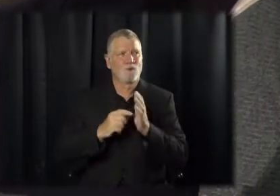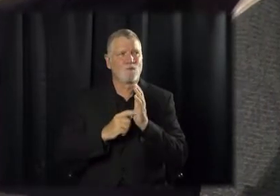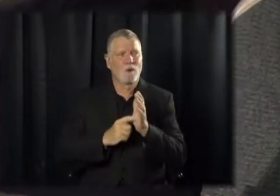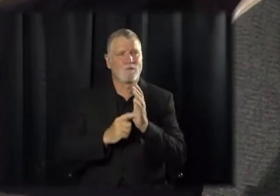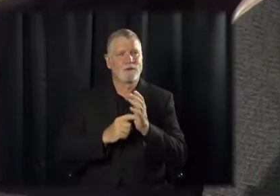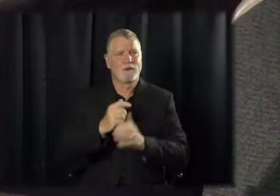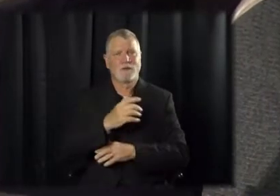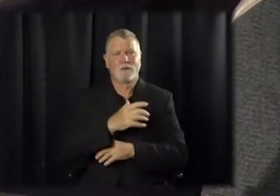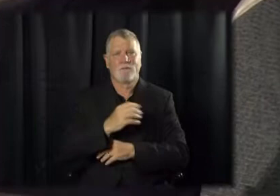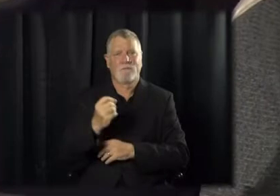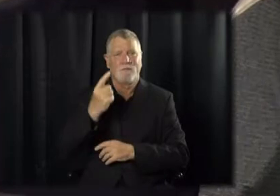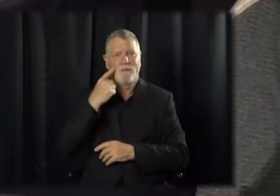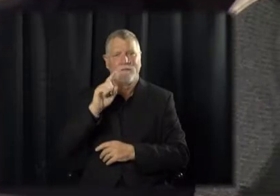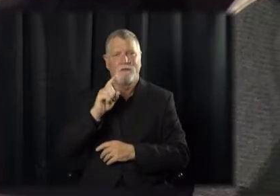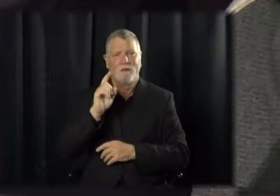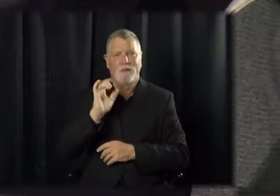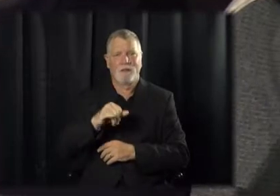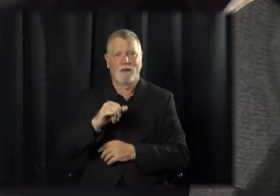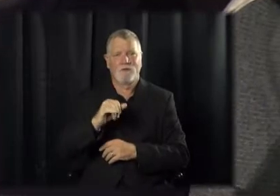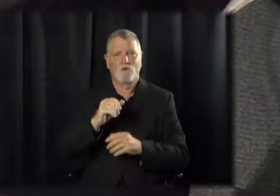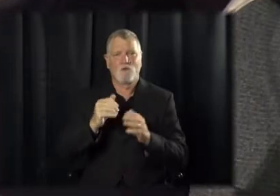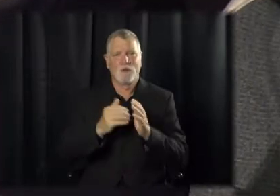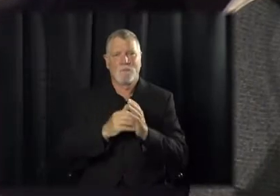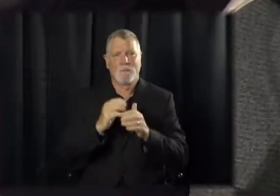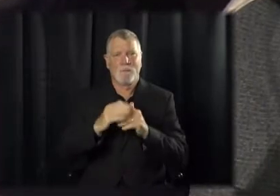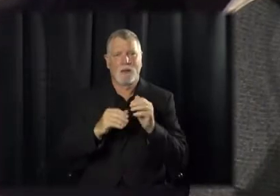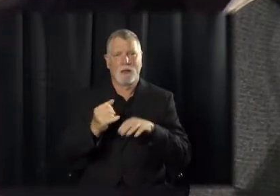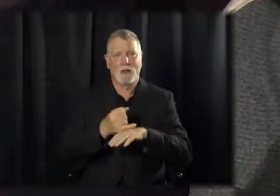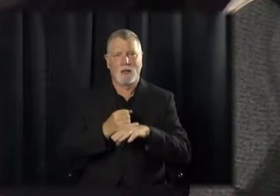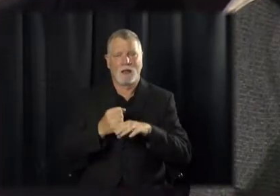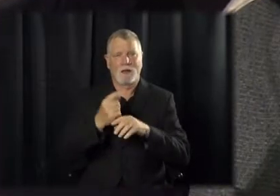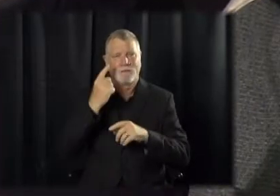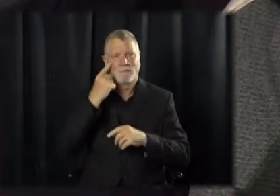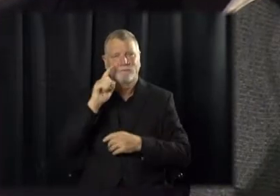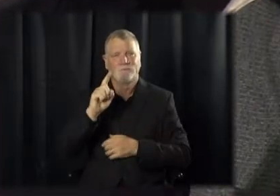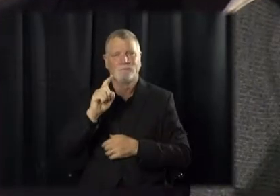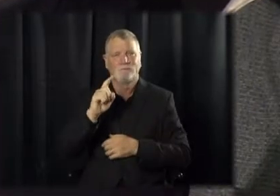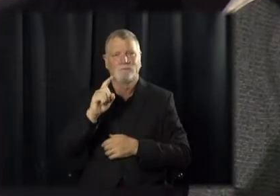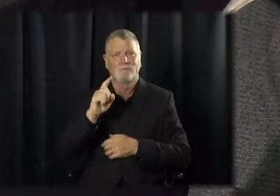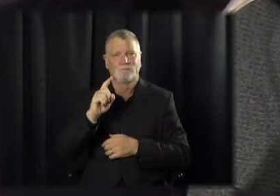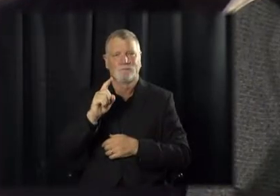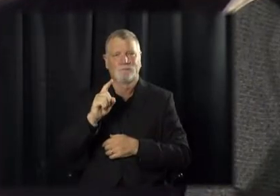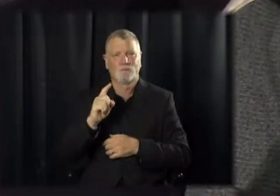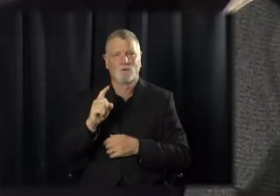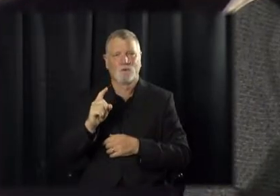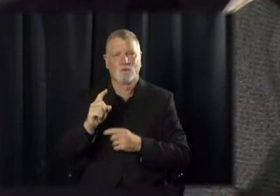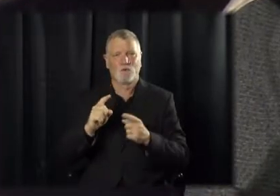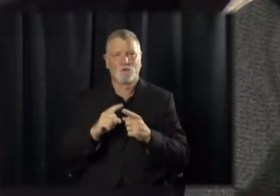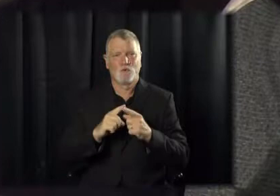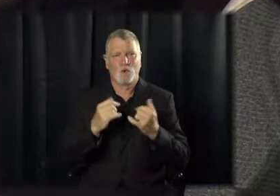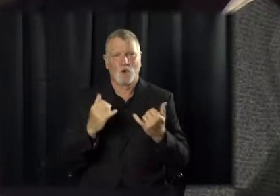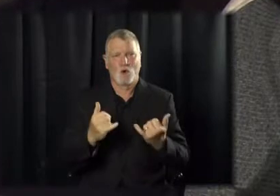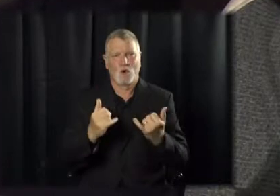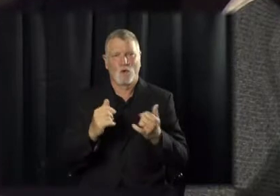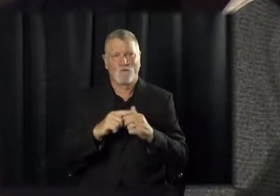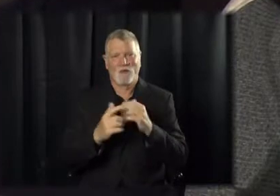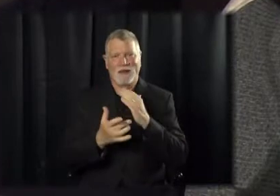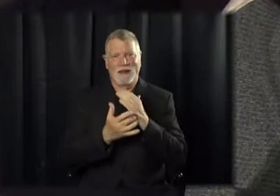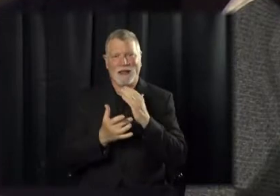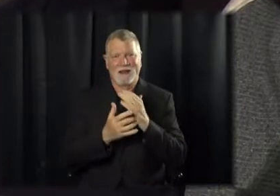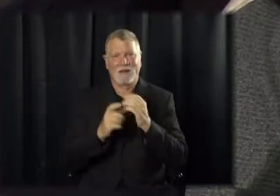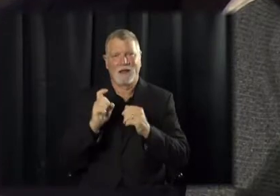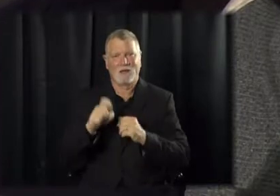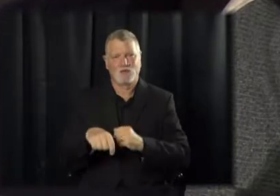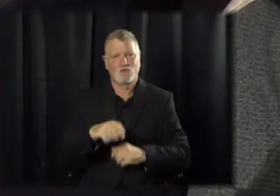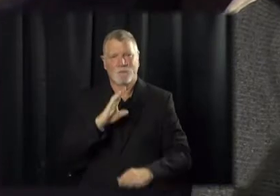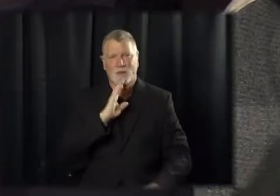representation of the fact that we're rebuilding the island to the current state of technology as it